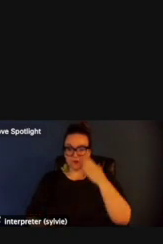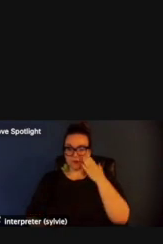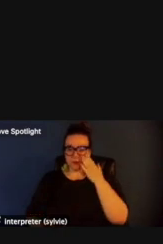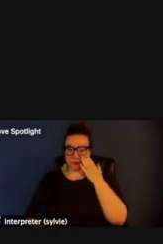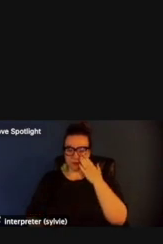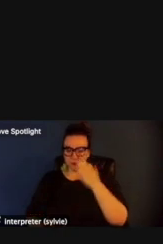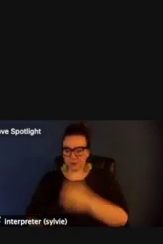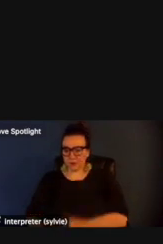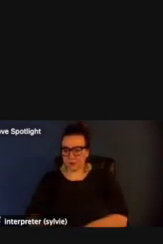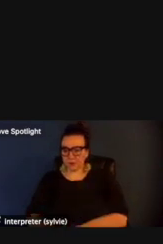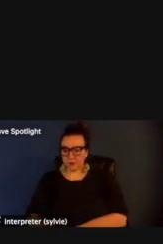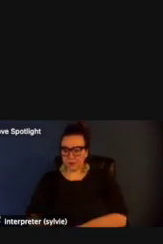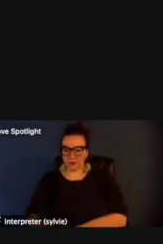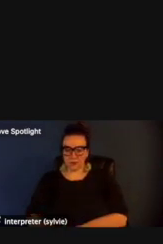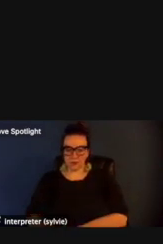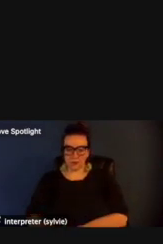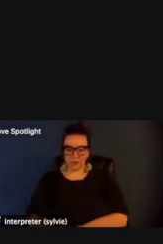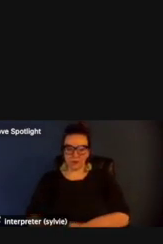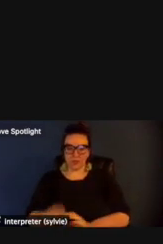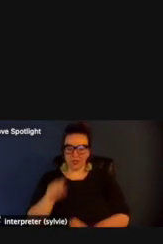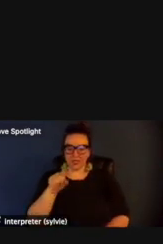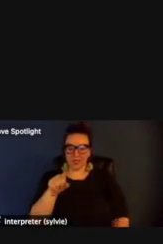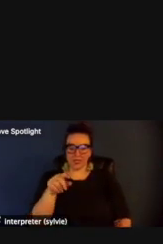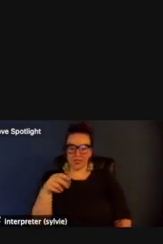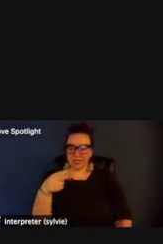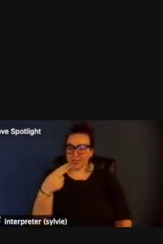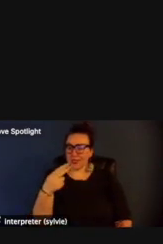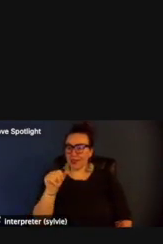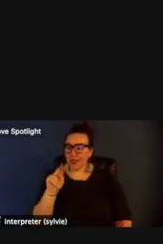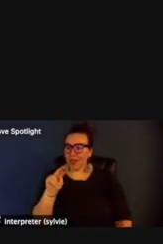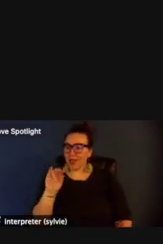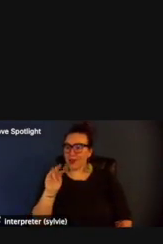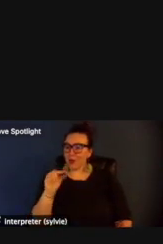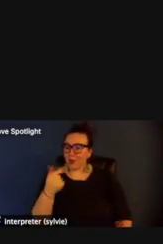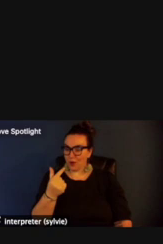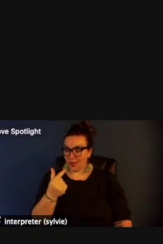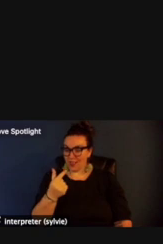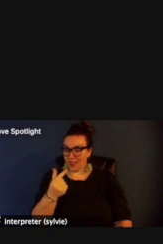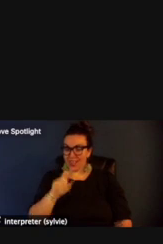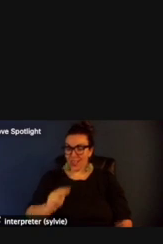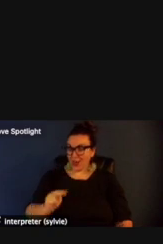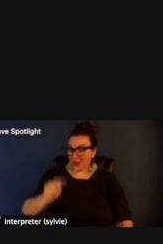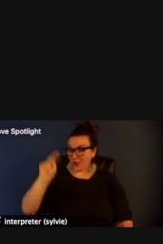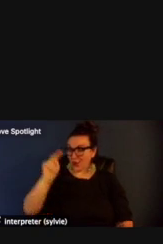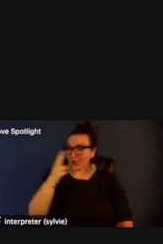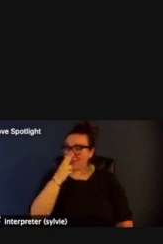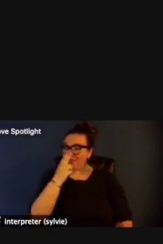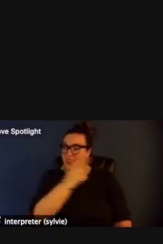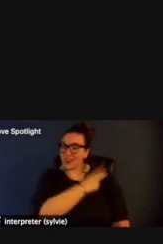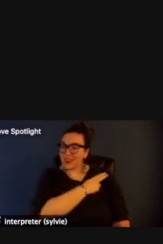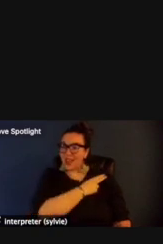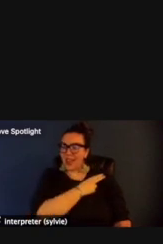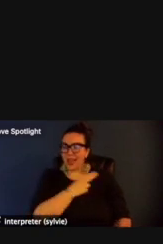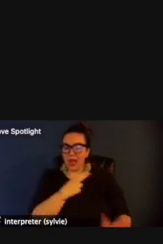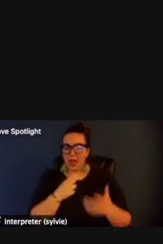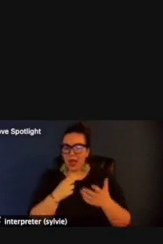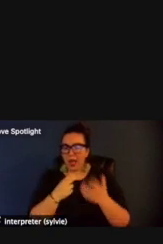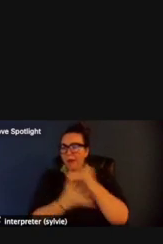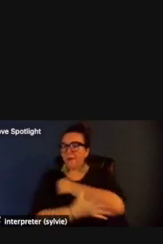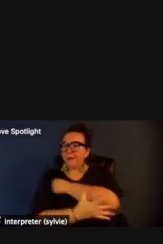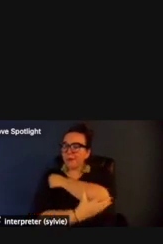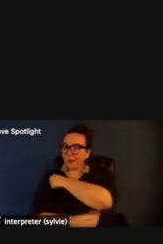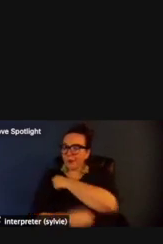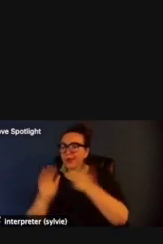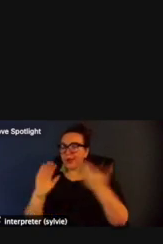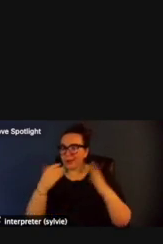This is just a view of, this is in Hanoi. So in North Vietnam, there's not that much money compared to South Vietnam, because